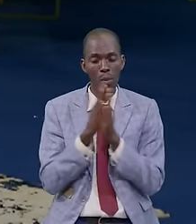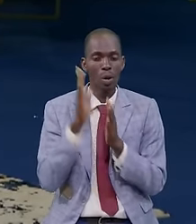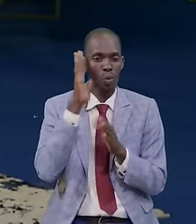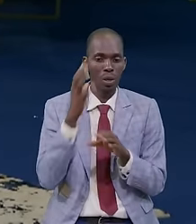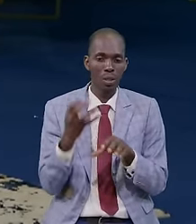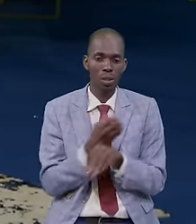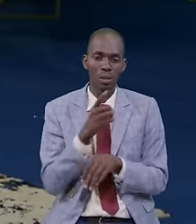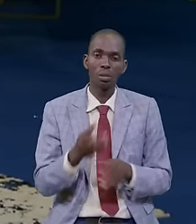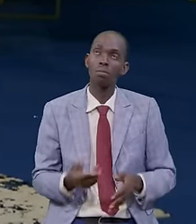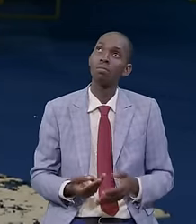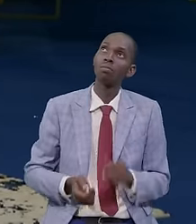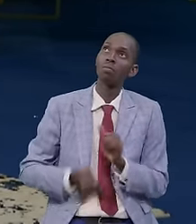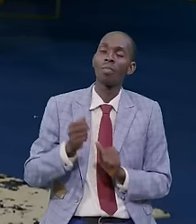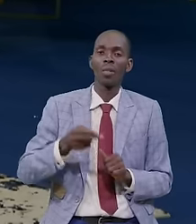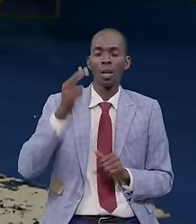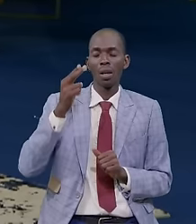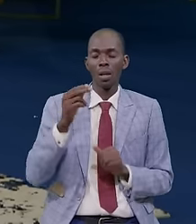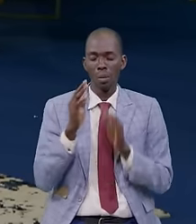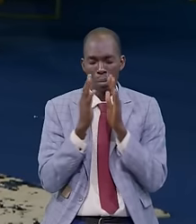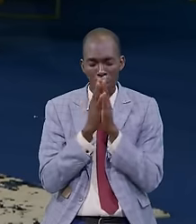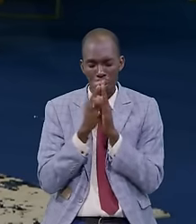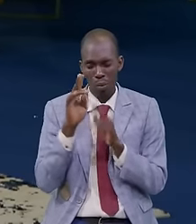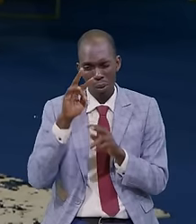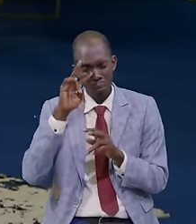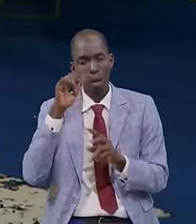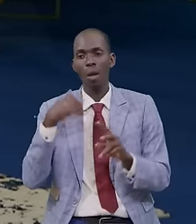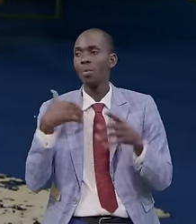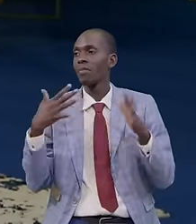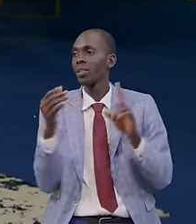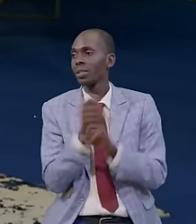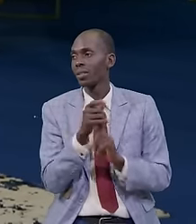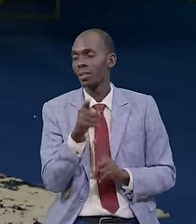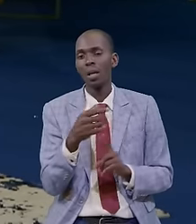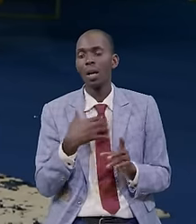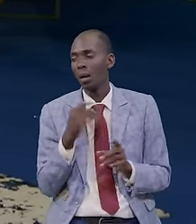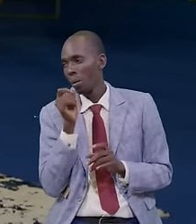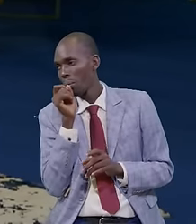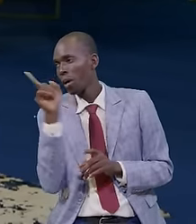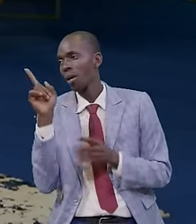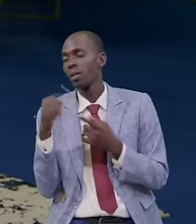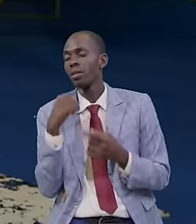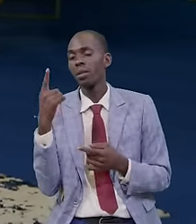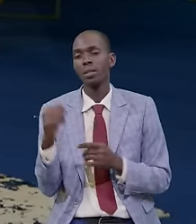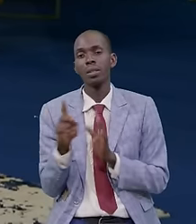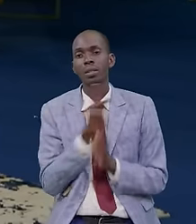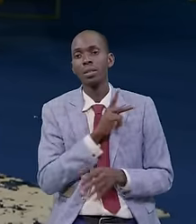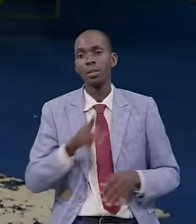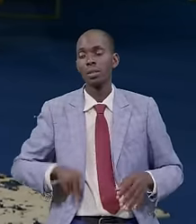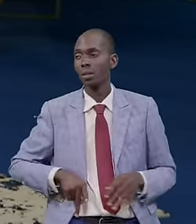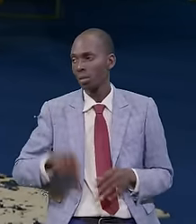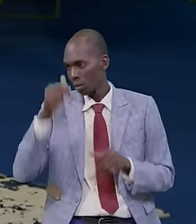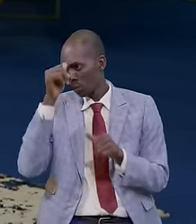we have seen him. We have seen him. They caught him. And they told the king, this is the edict that